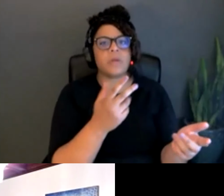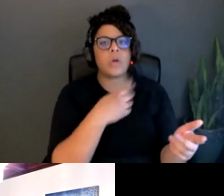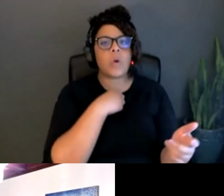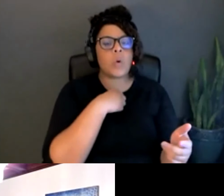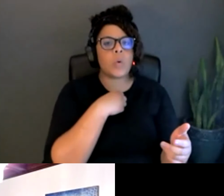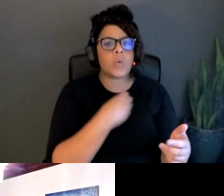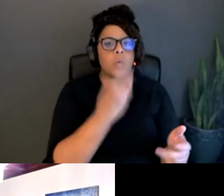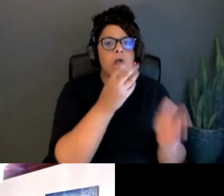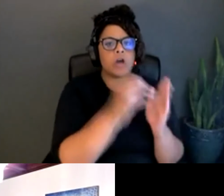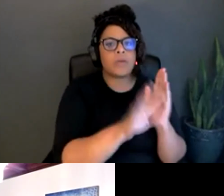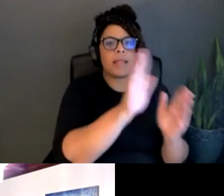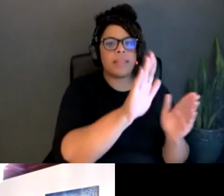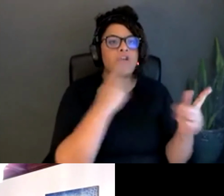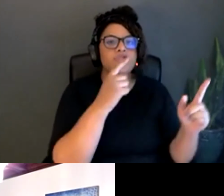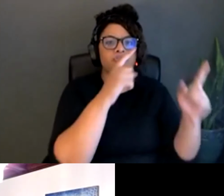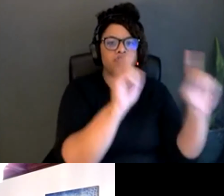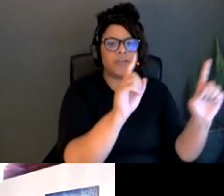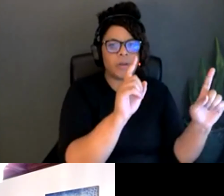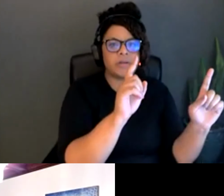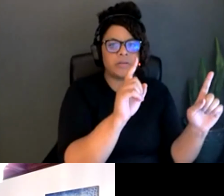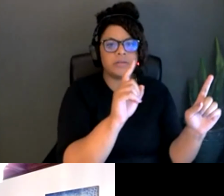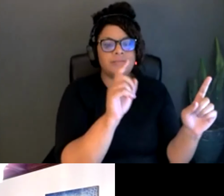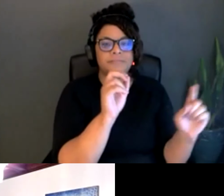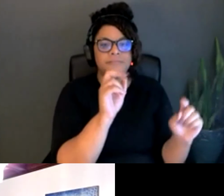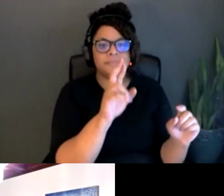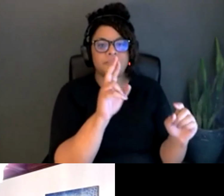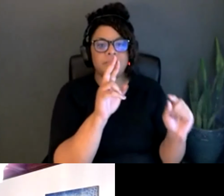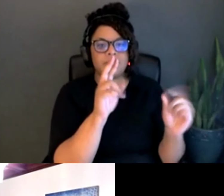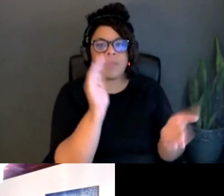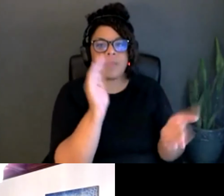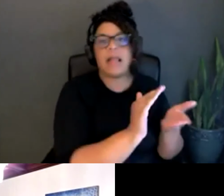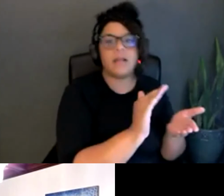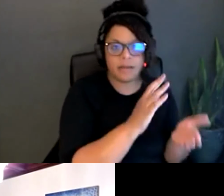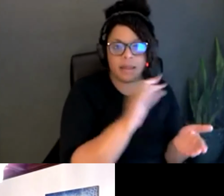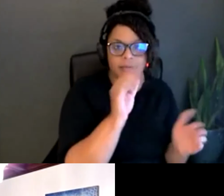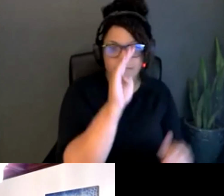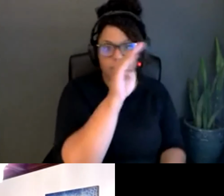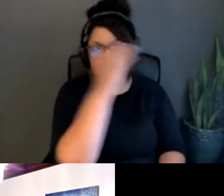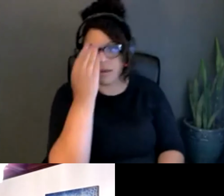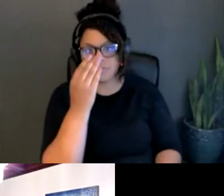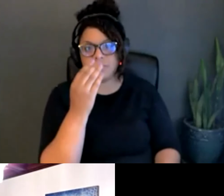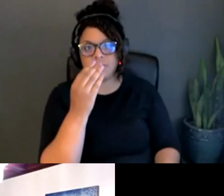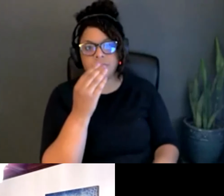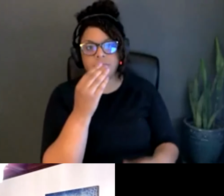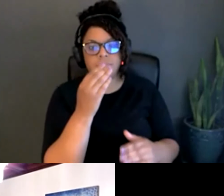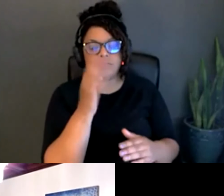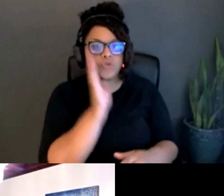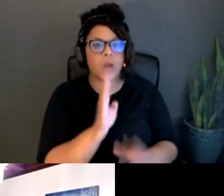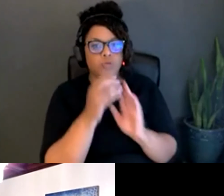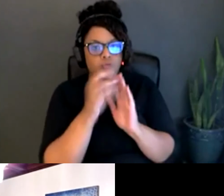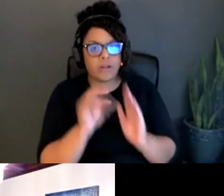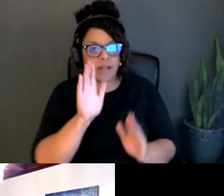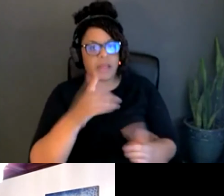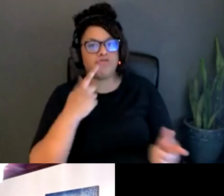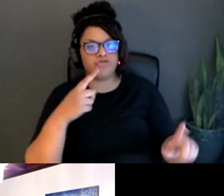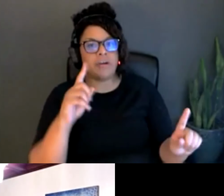their achievement or lack thereof, and Black and brown students and their